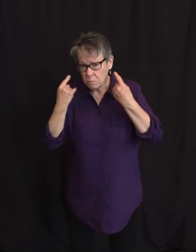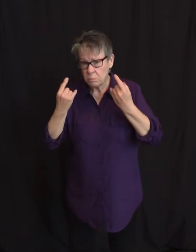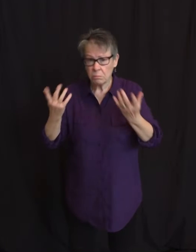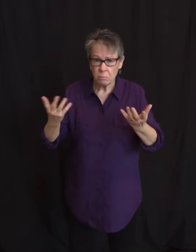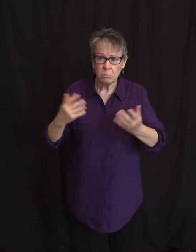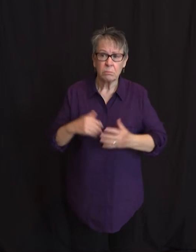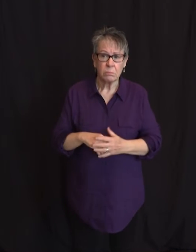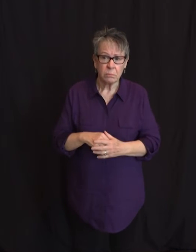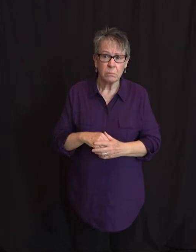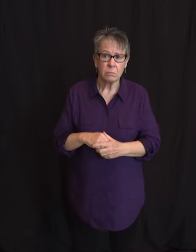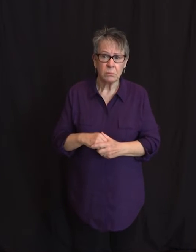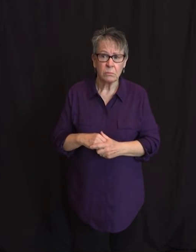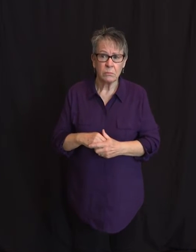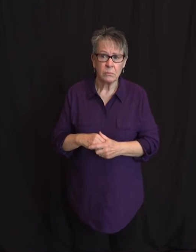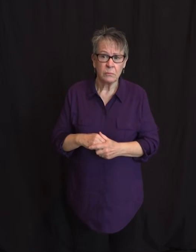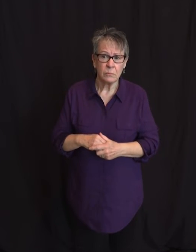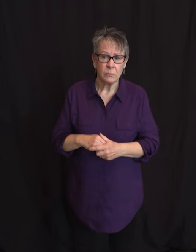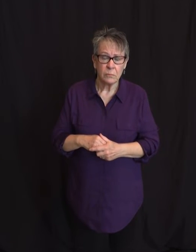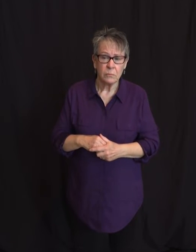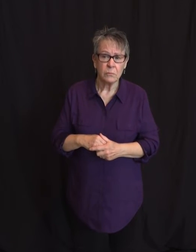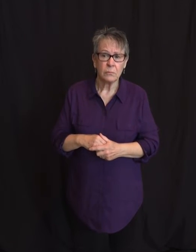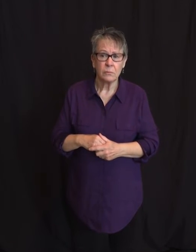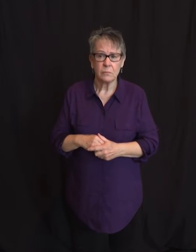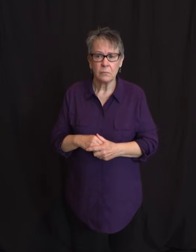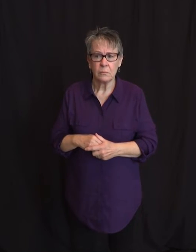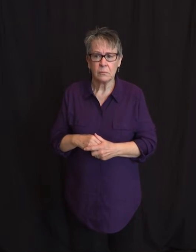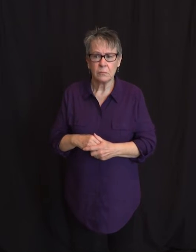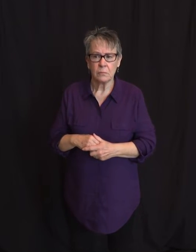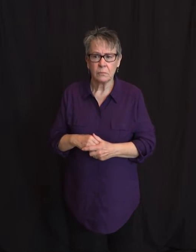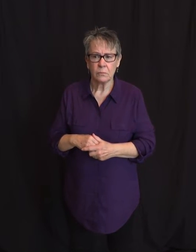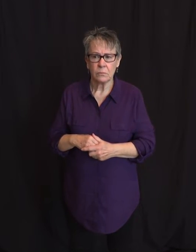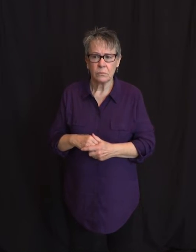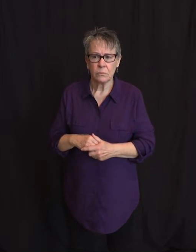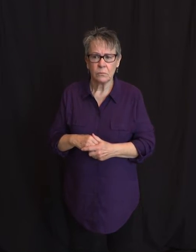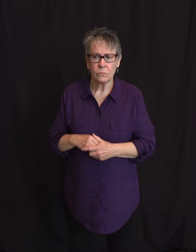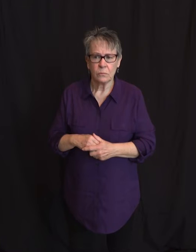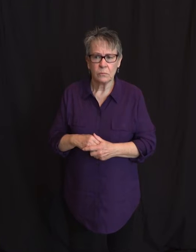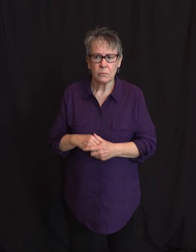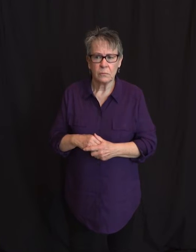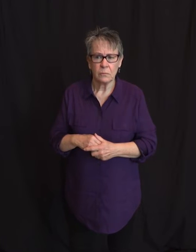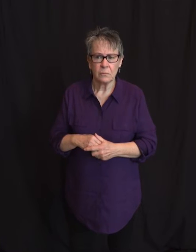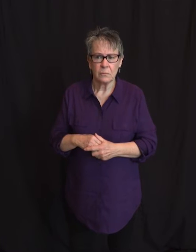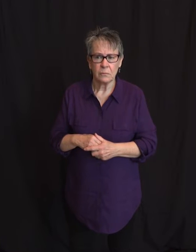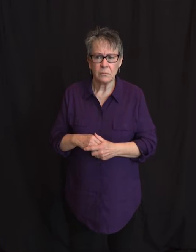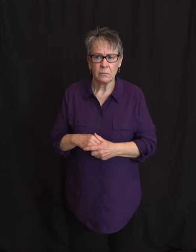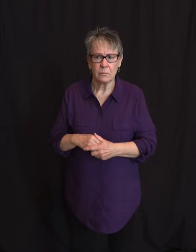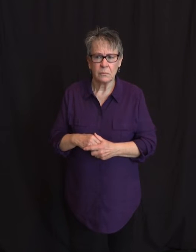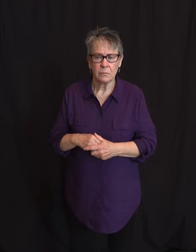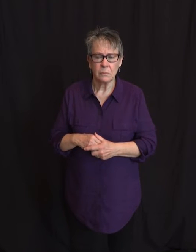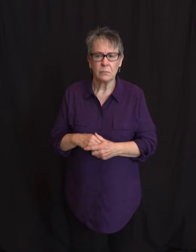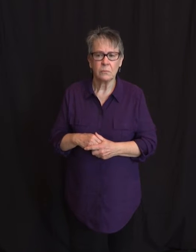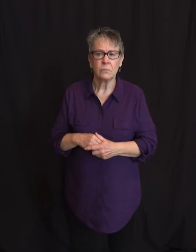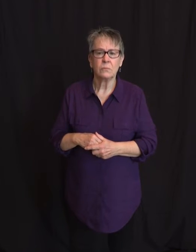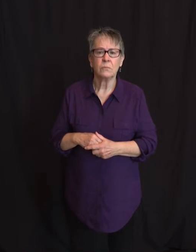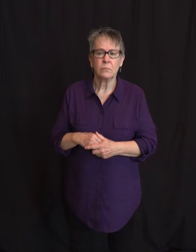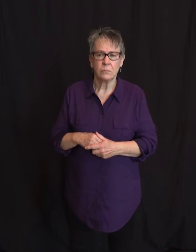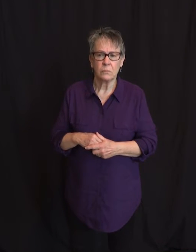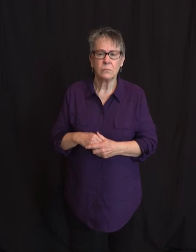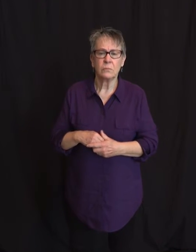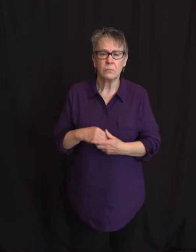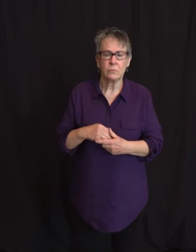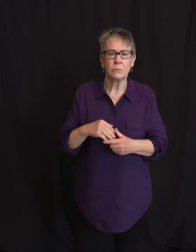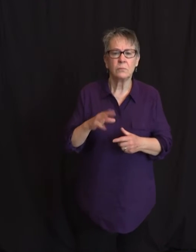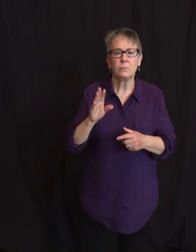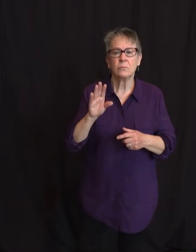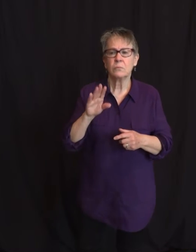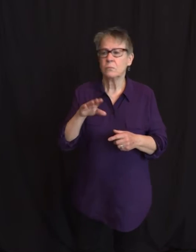mind hitting both of those? Sure. The commissioner has approved, I don't have the exact number, but it's more than 50